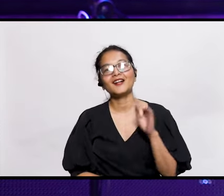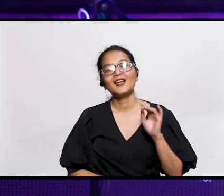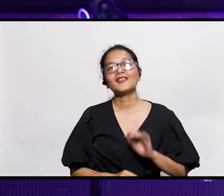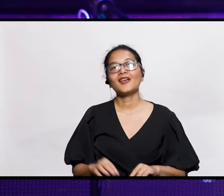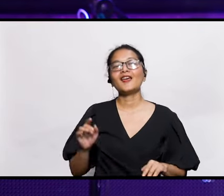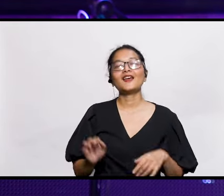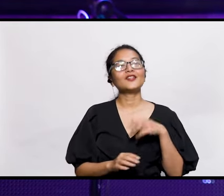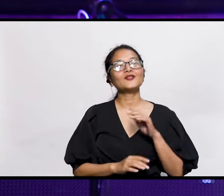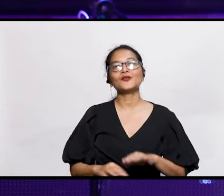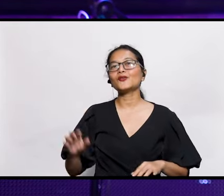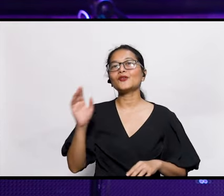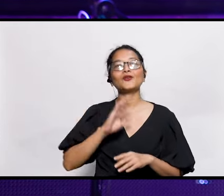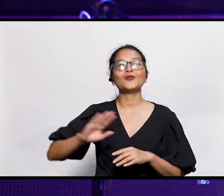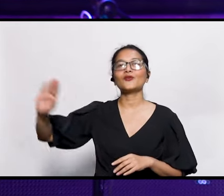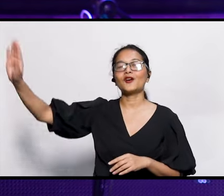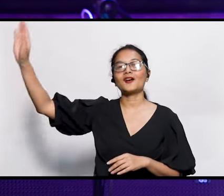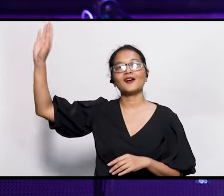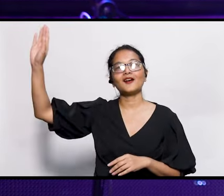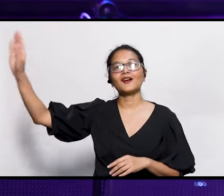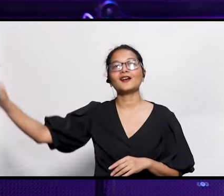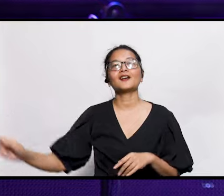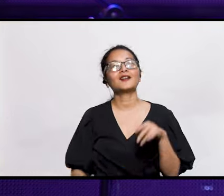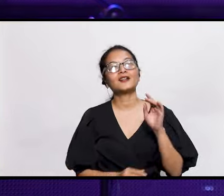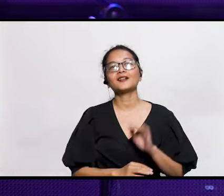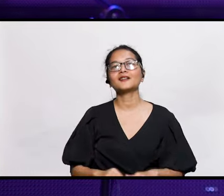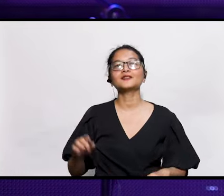are That is who you